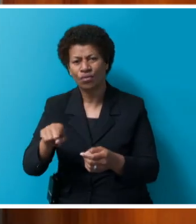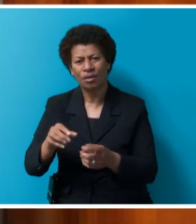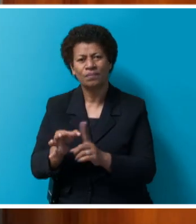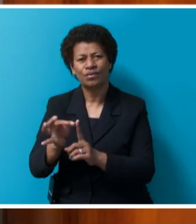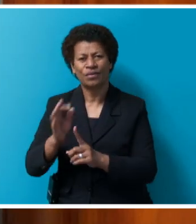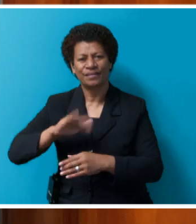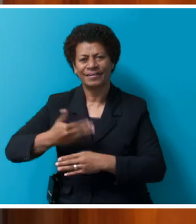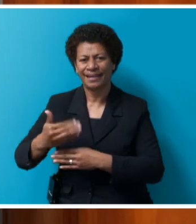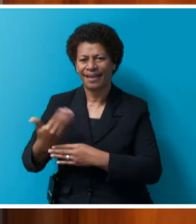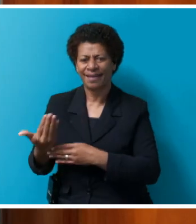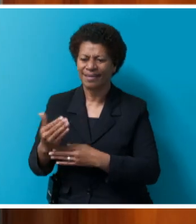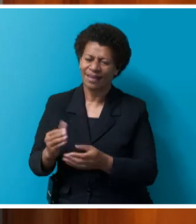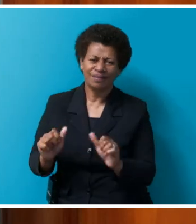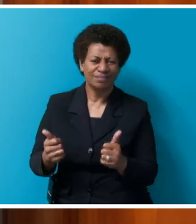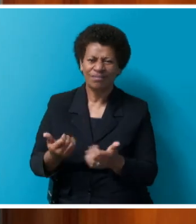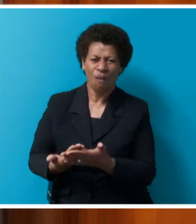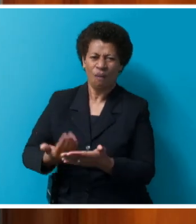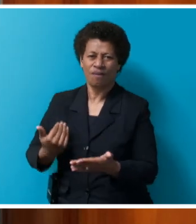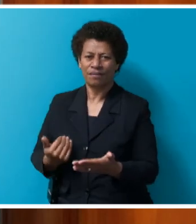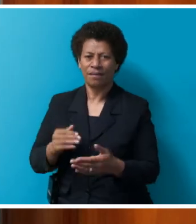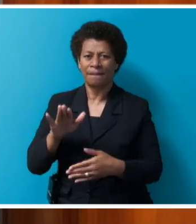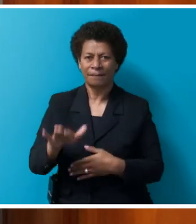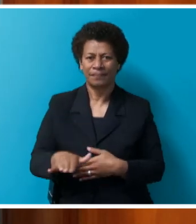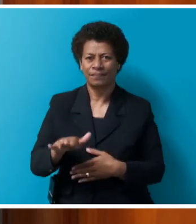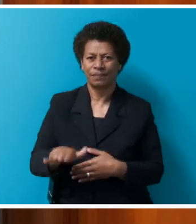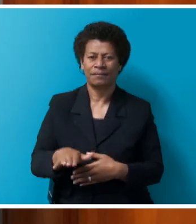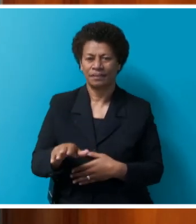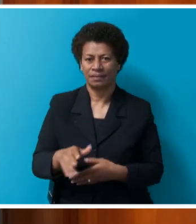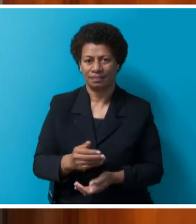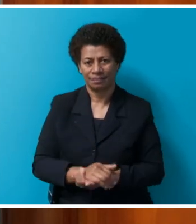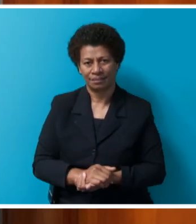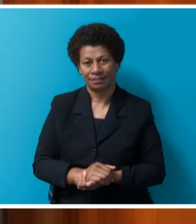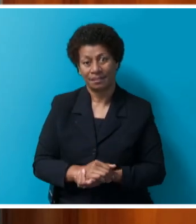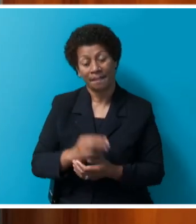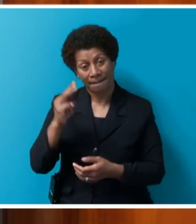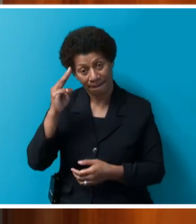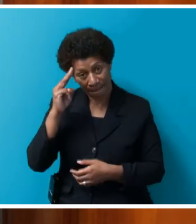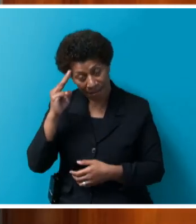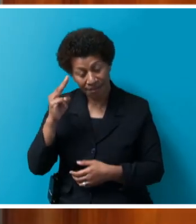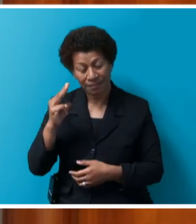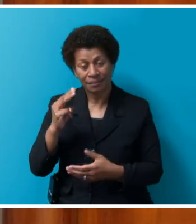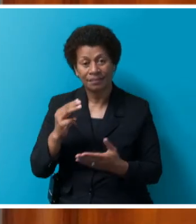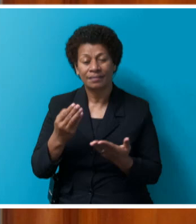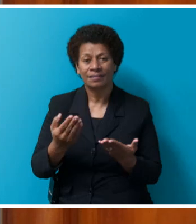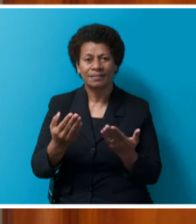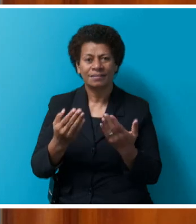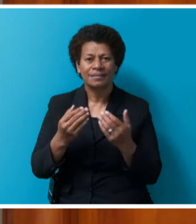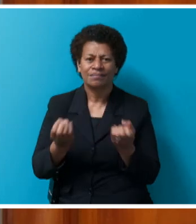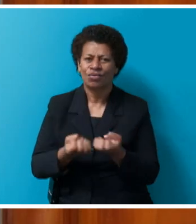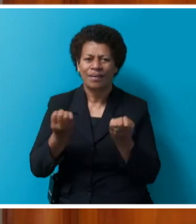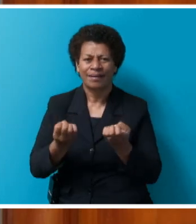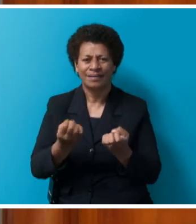and raise them out of poverty. Madam Deputy Speaker, I'm most encouraged by the commitment of our government to our